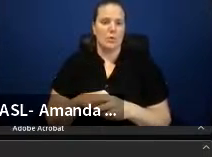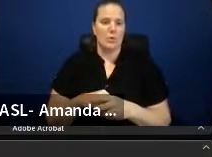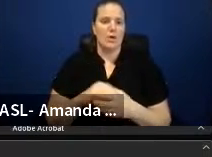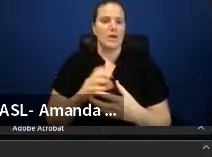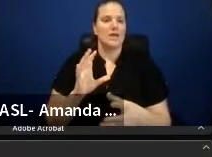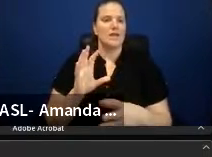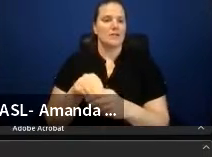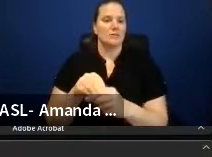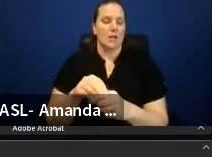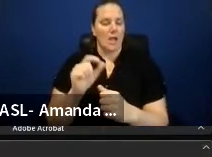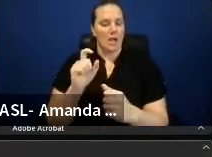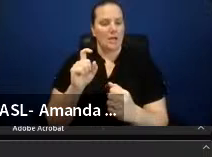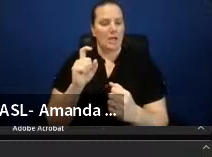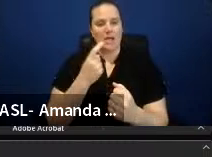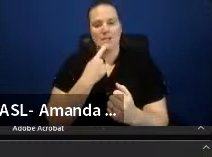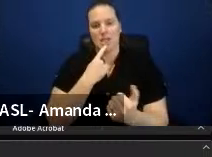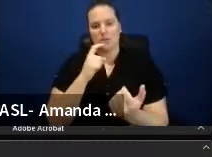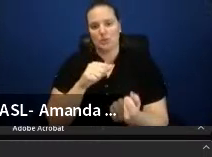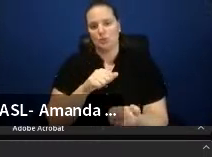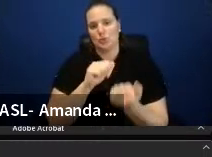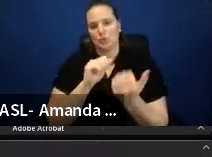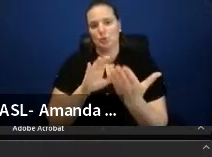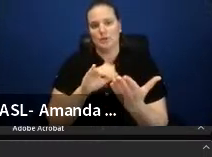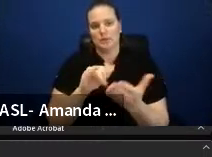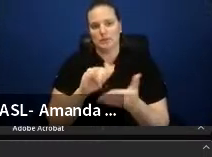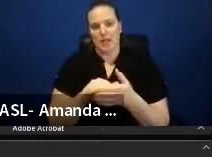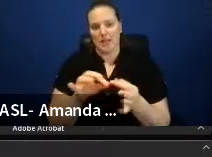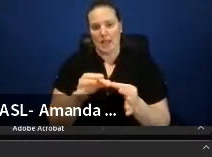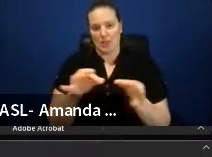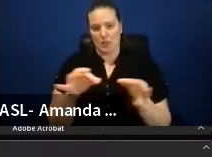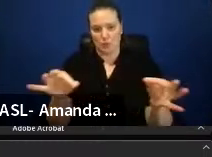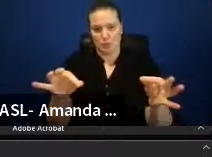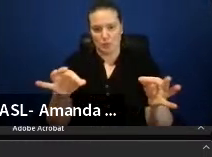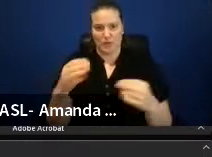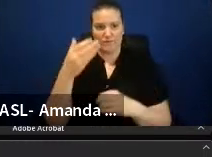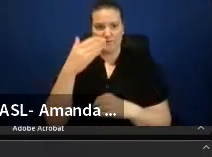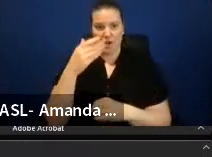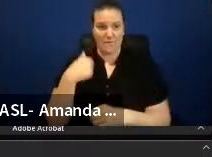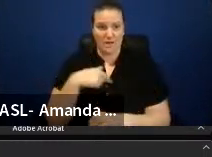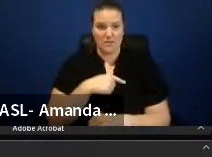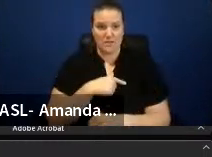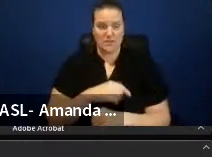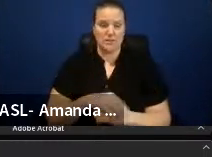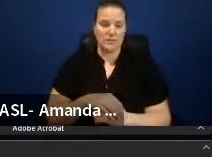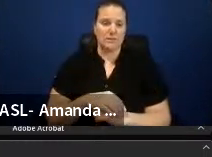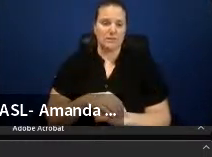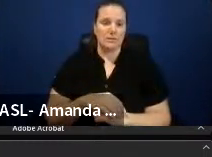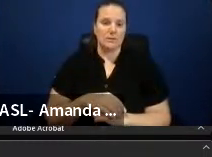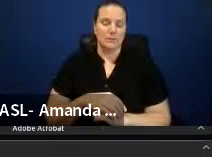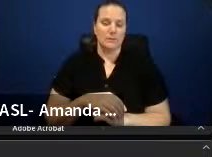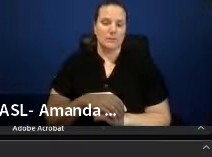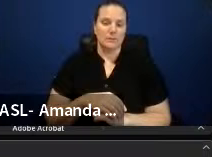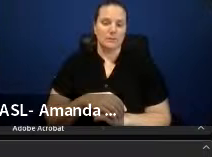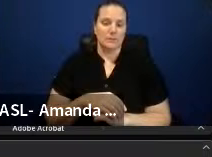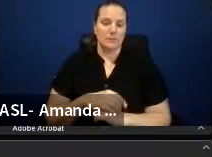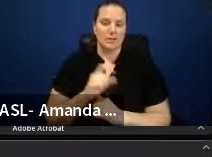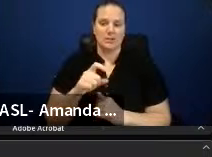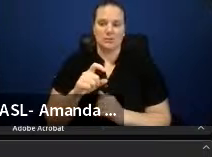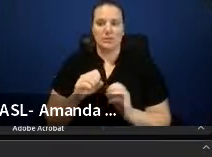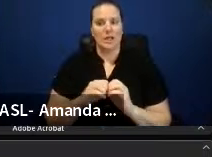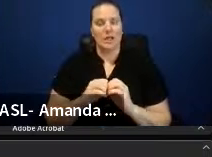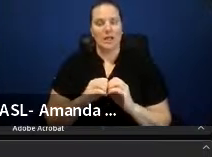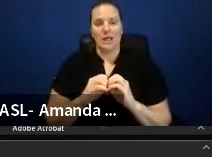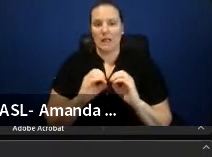saying we need to address is the actual language that's in front of us needs to be very